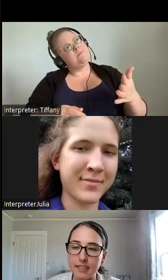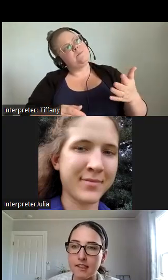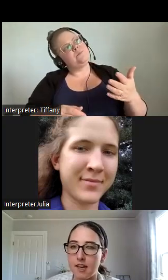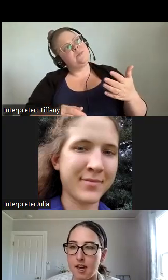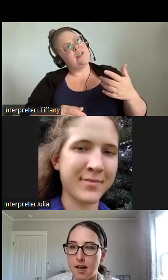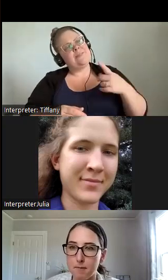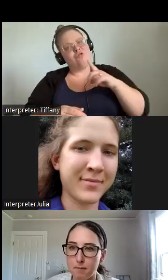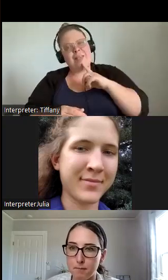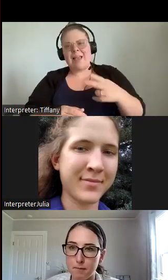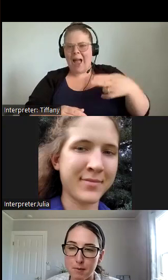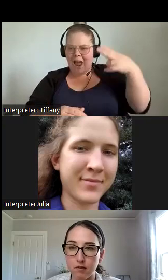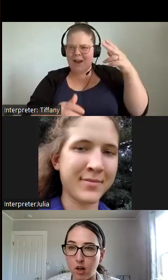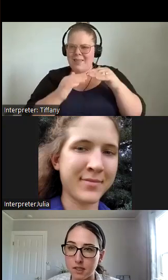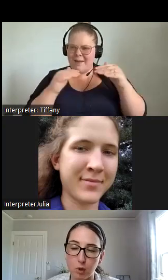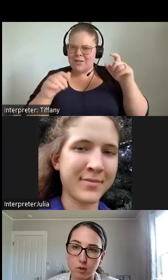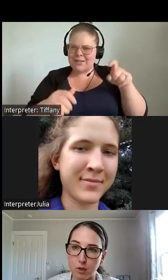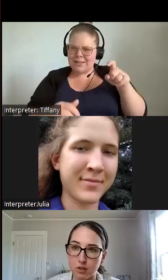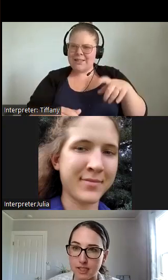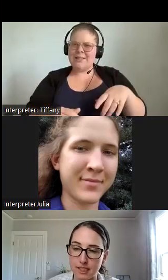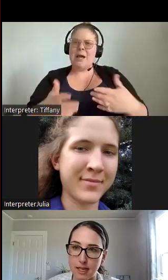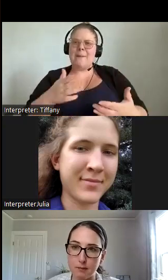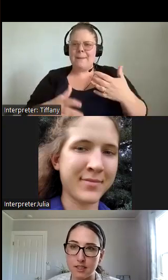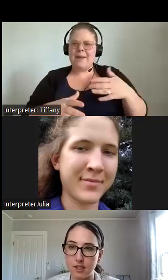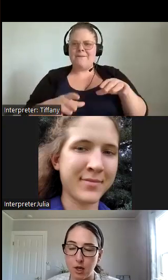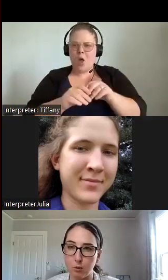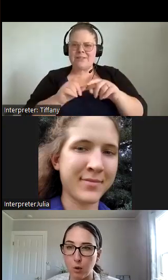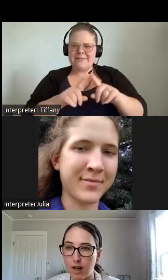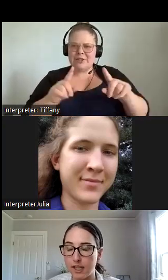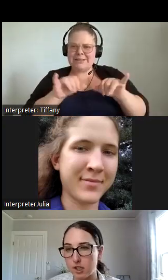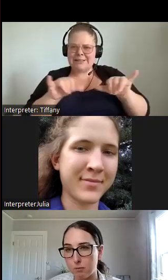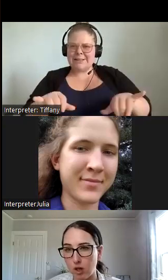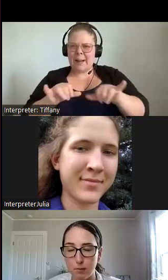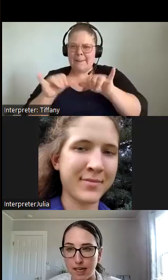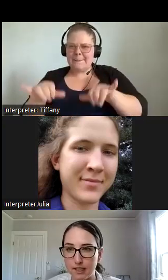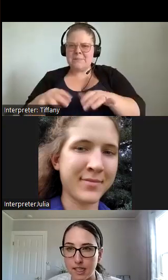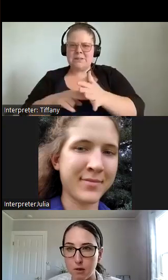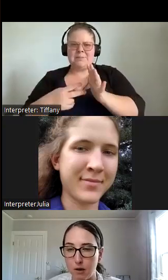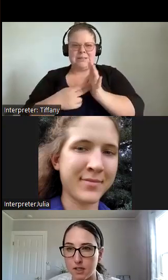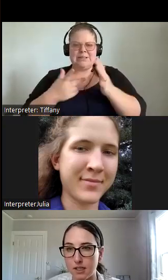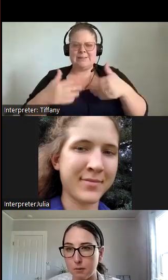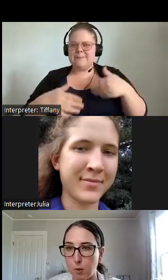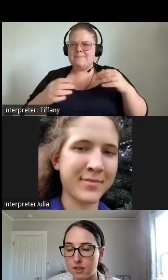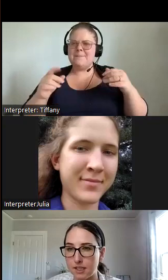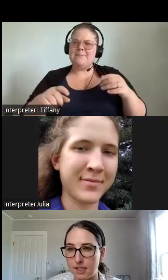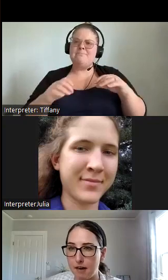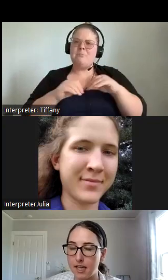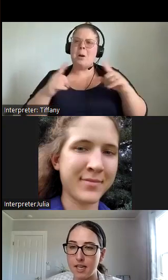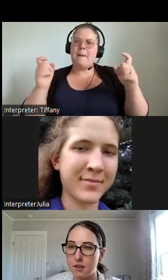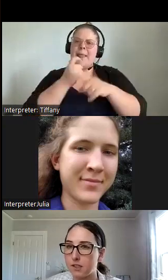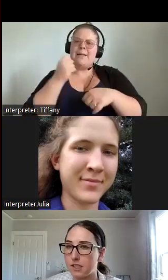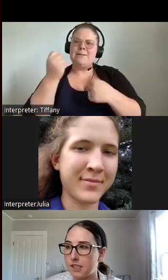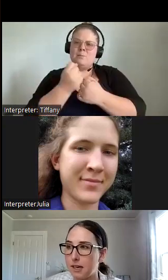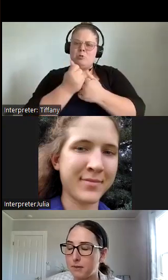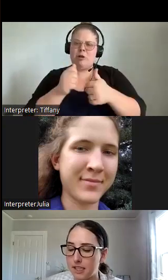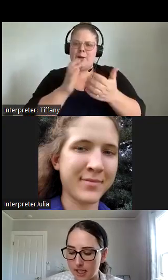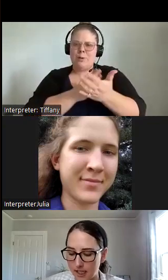of need, maybe involved in multiple systems, and so requiring just more complexity around the supports to navigate